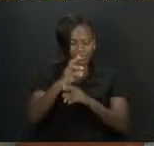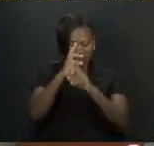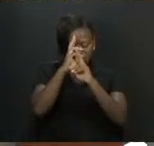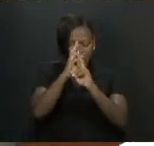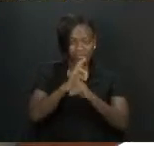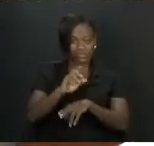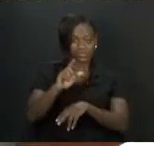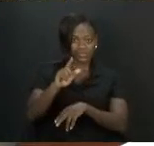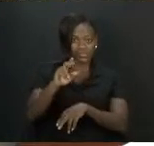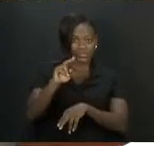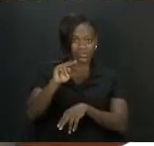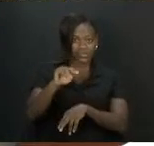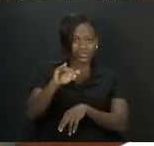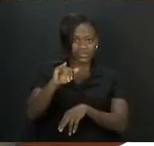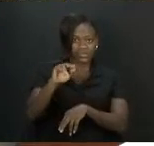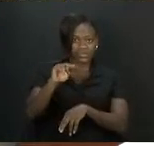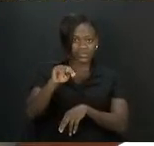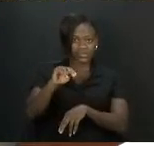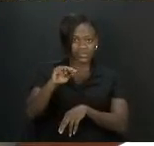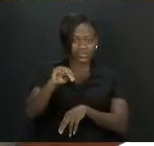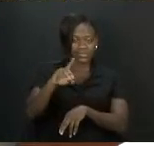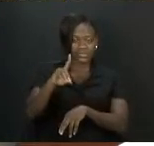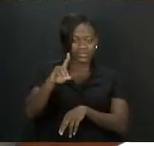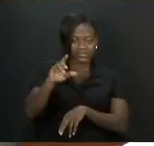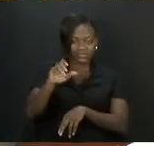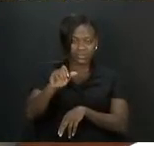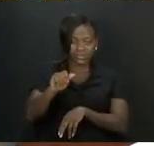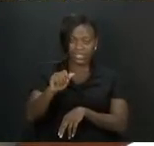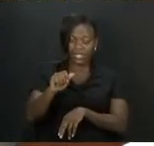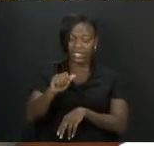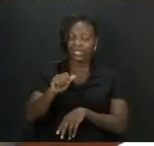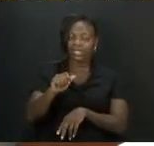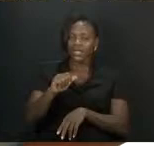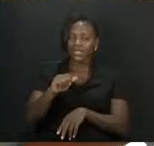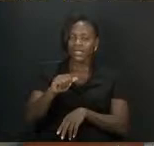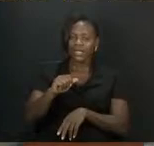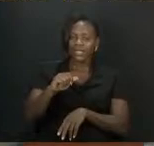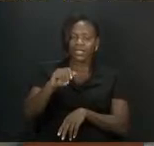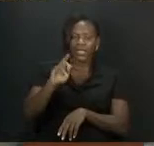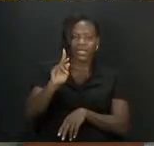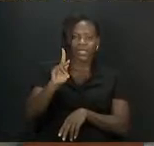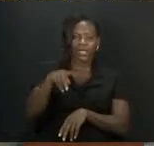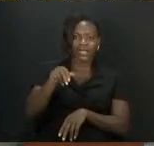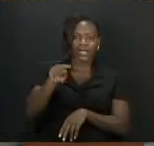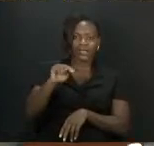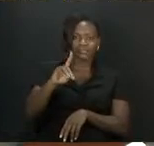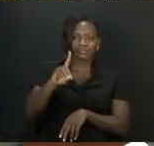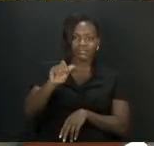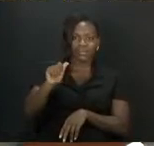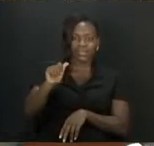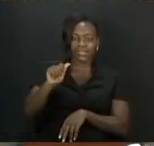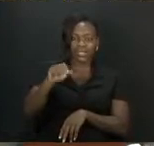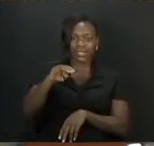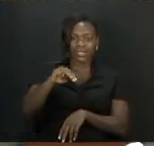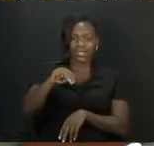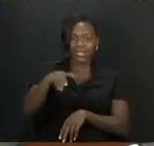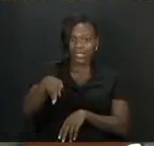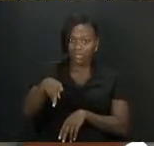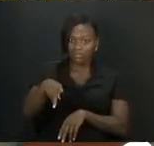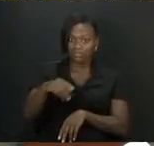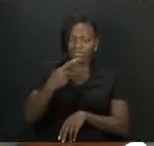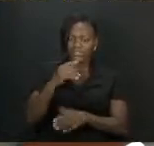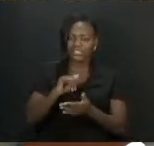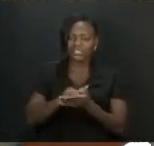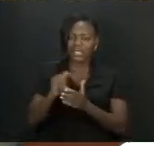Nyindam, the member for Mandai, made the point that the power of members to exercise their